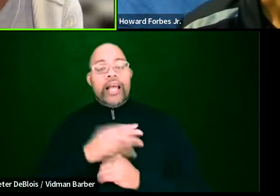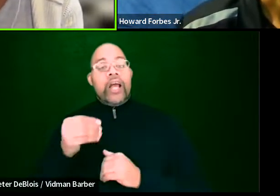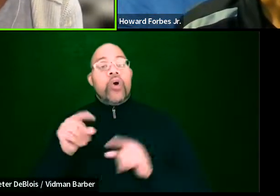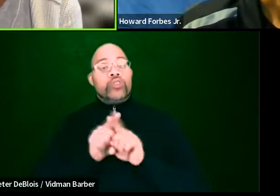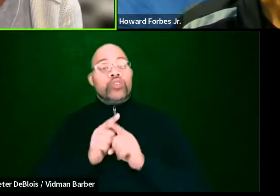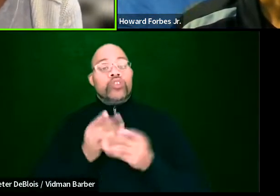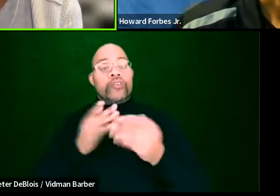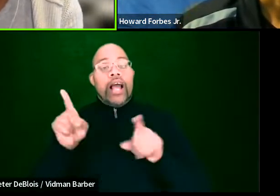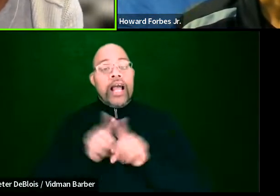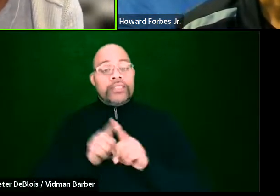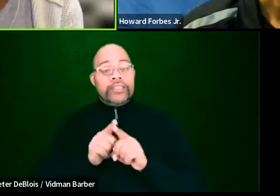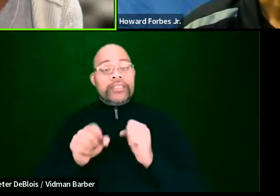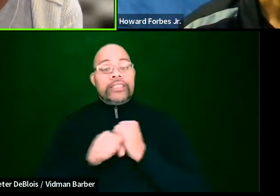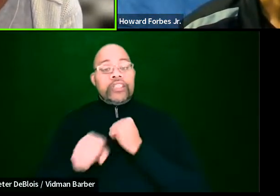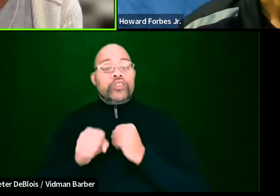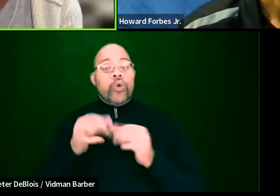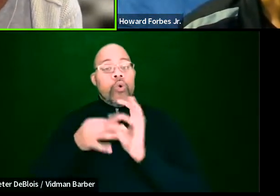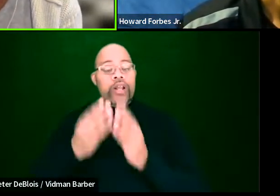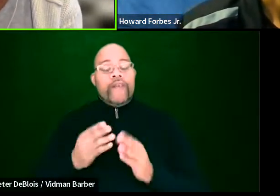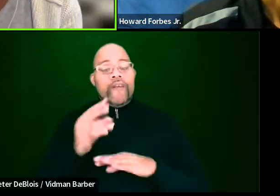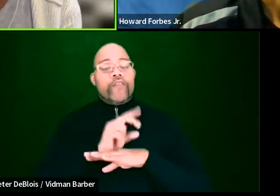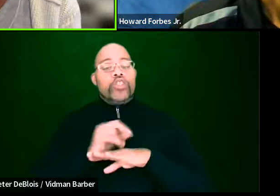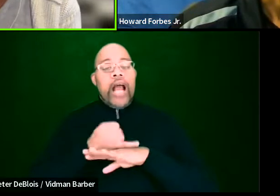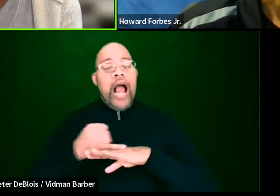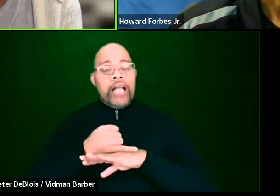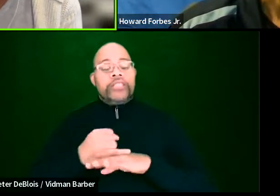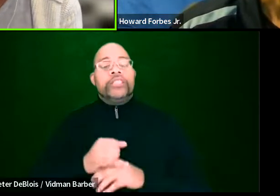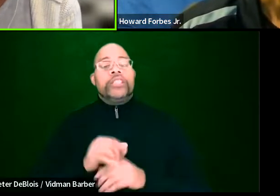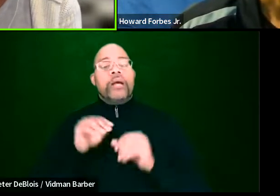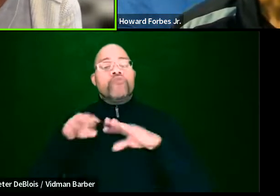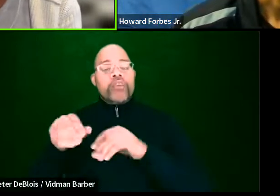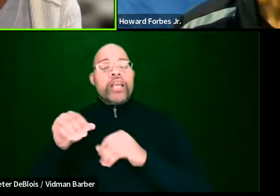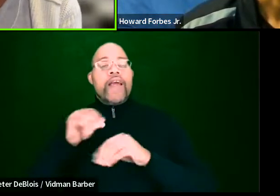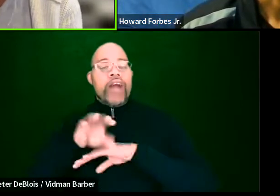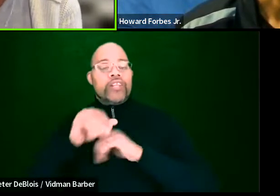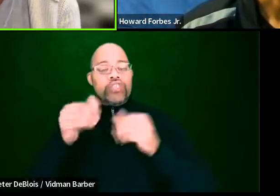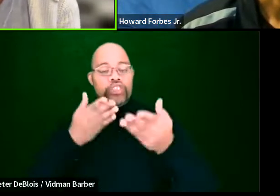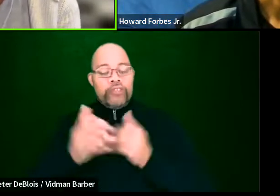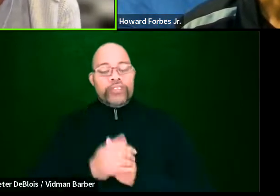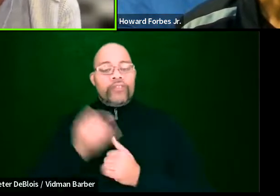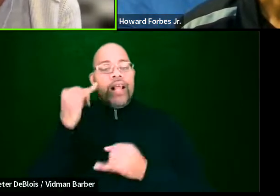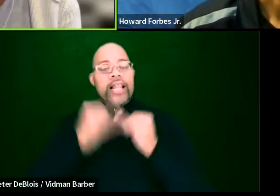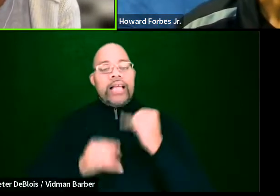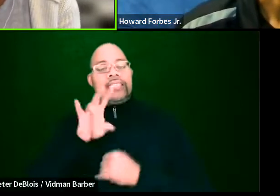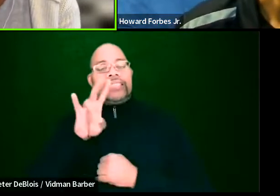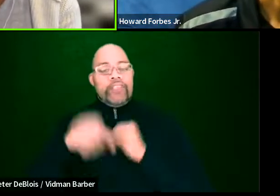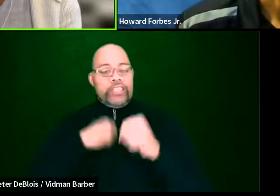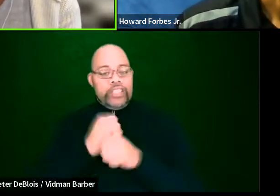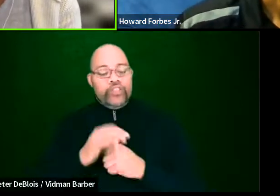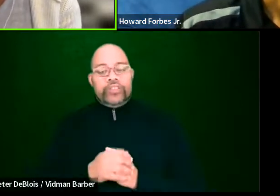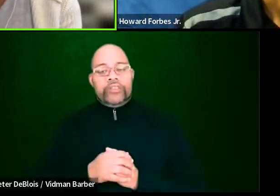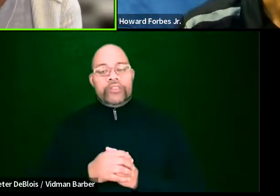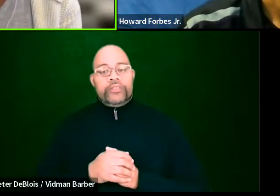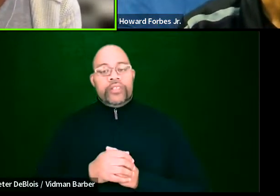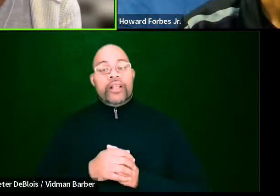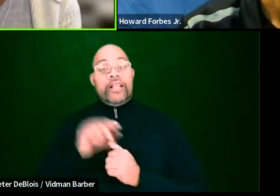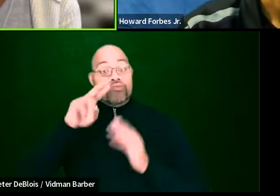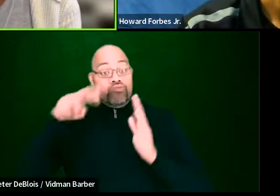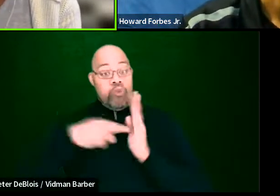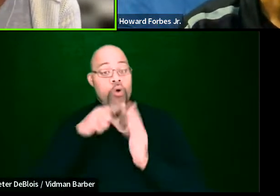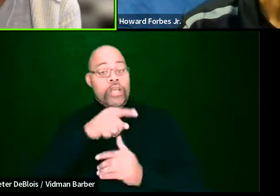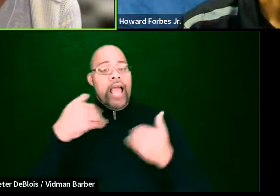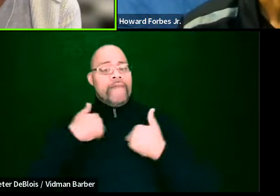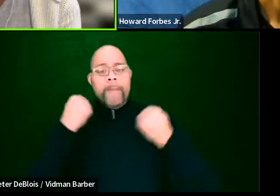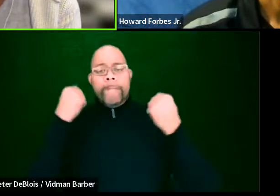serving as the extension coordinator for the Virgin Islands Marine Advisory Service for the last 7 years. In this role, he wears